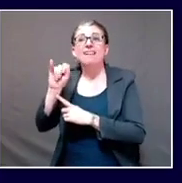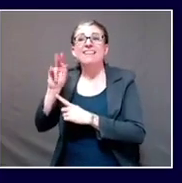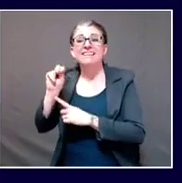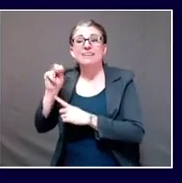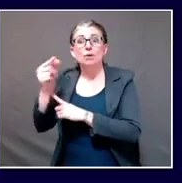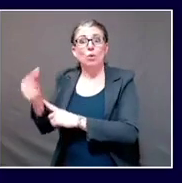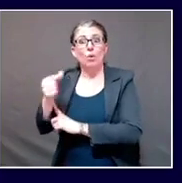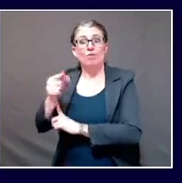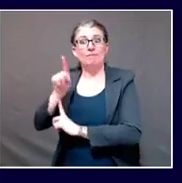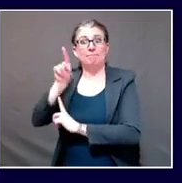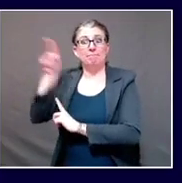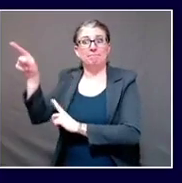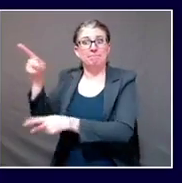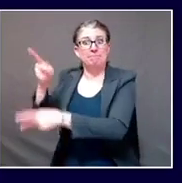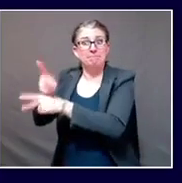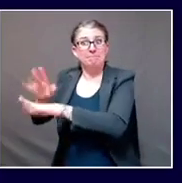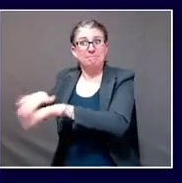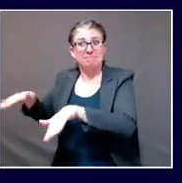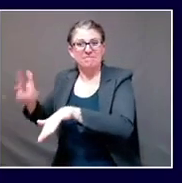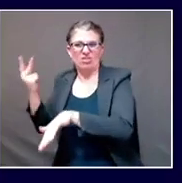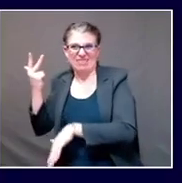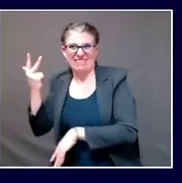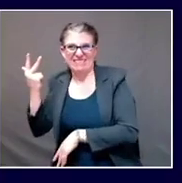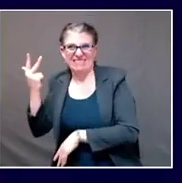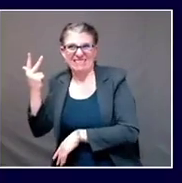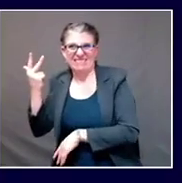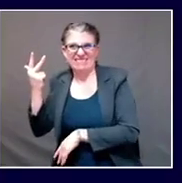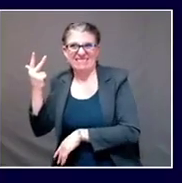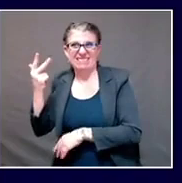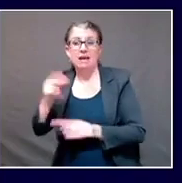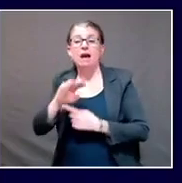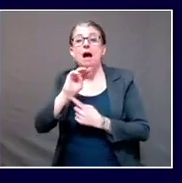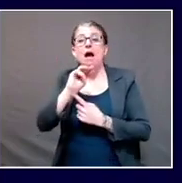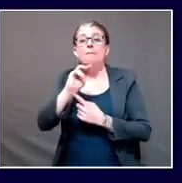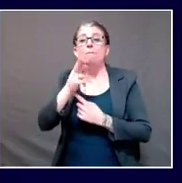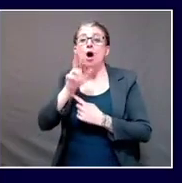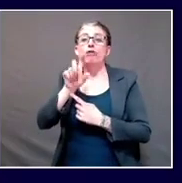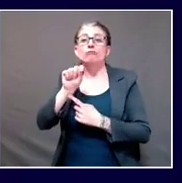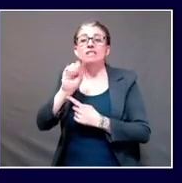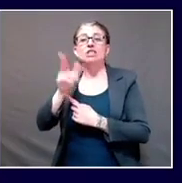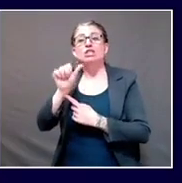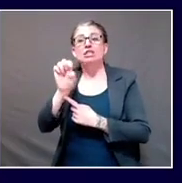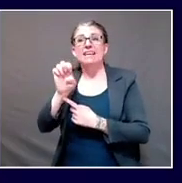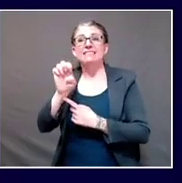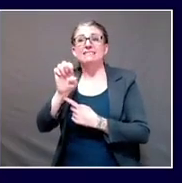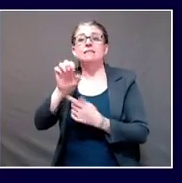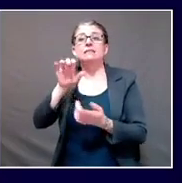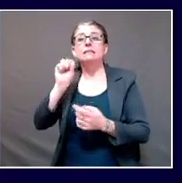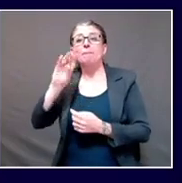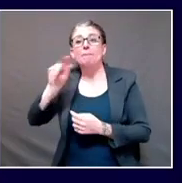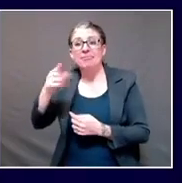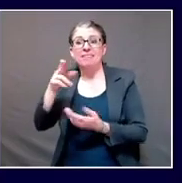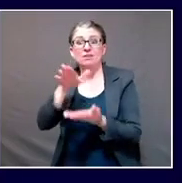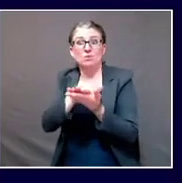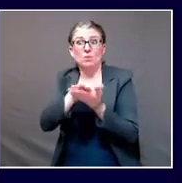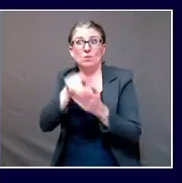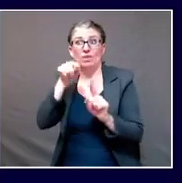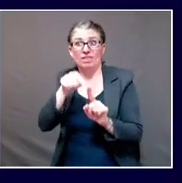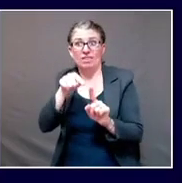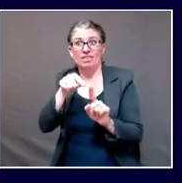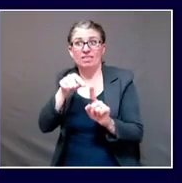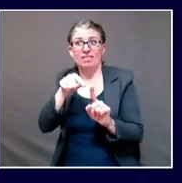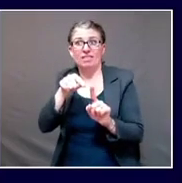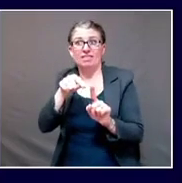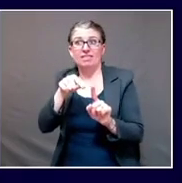three cases. And yesterday, Maine CDC opened epidemiological investigations into the